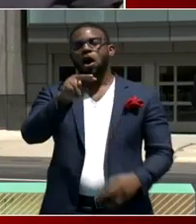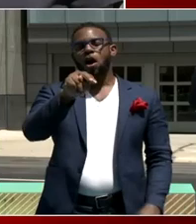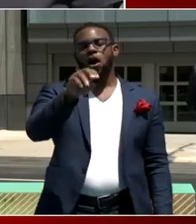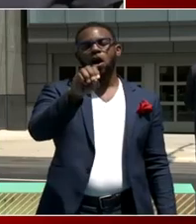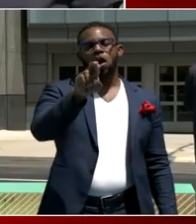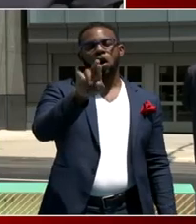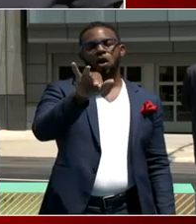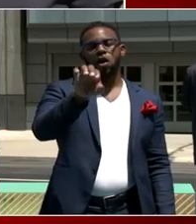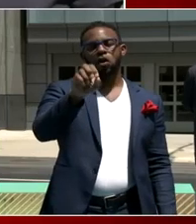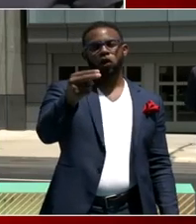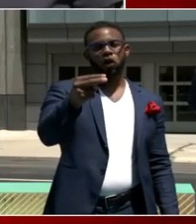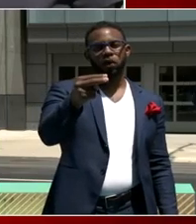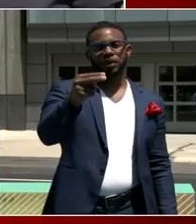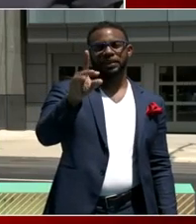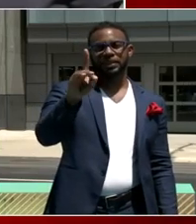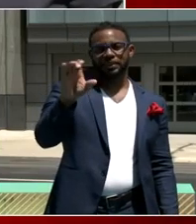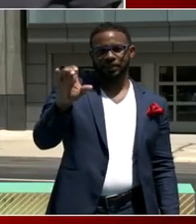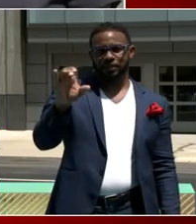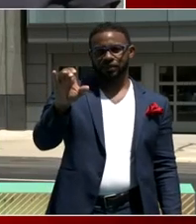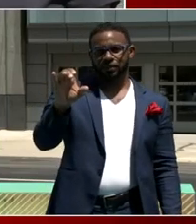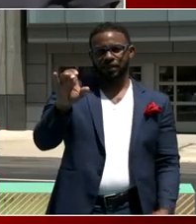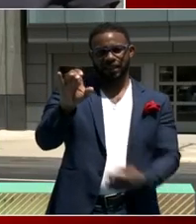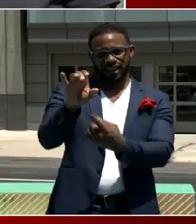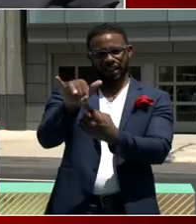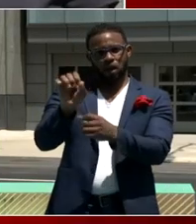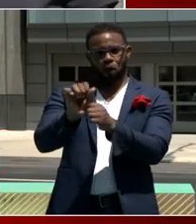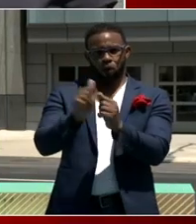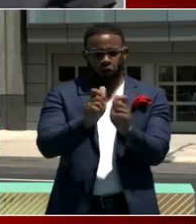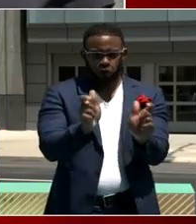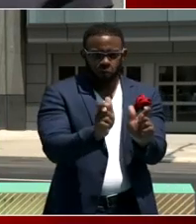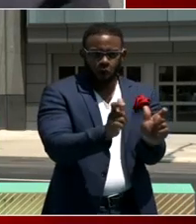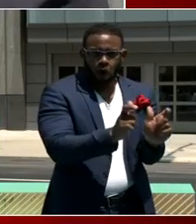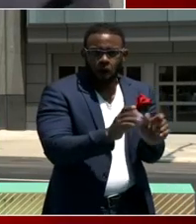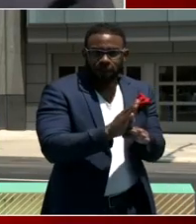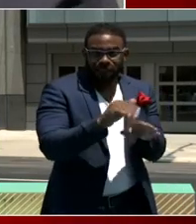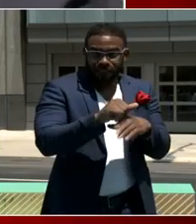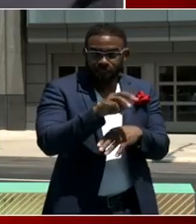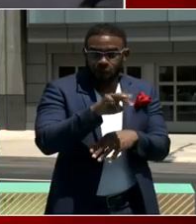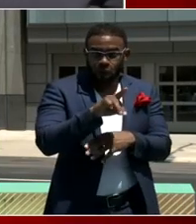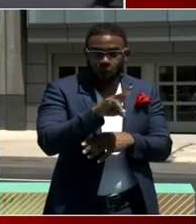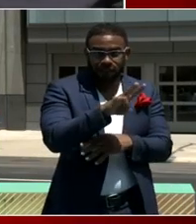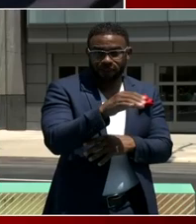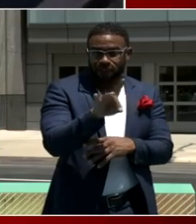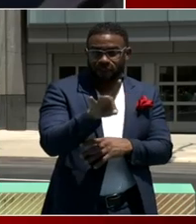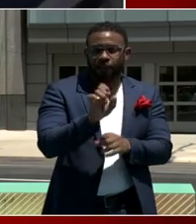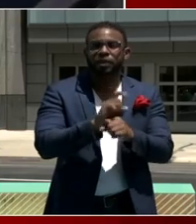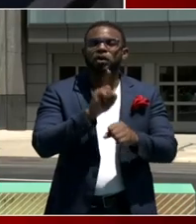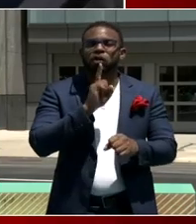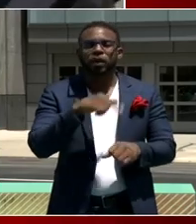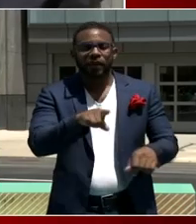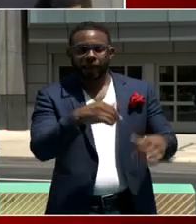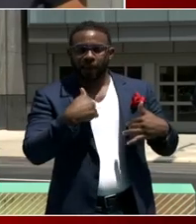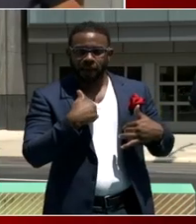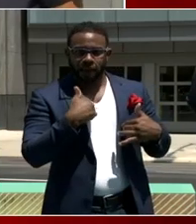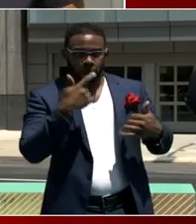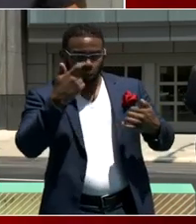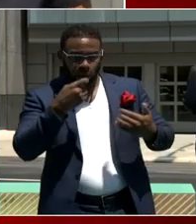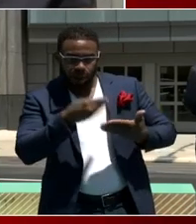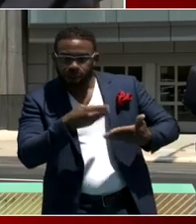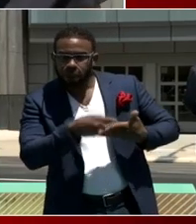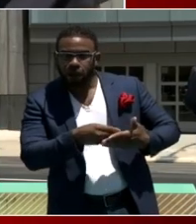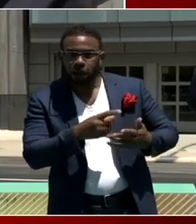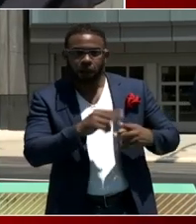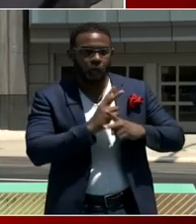DC. What Nourish DC is works with small businesses in Ward 7 and 8 to make sure that they have grant